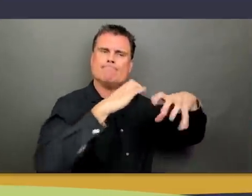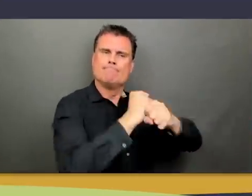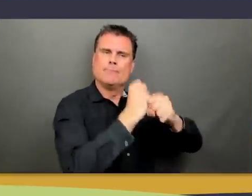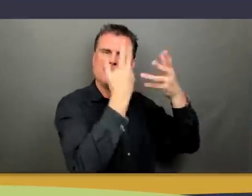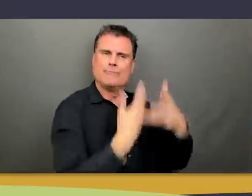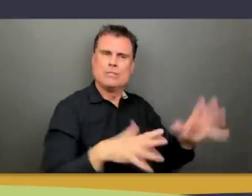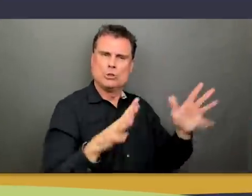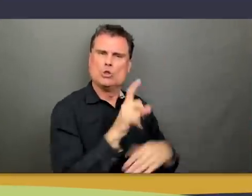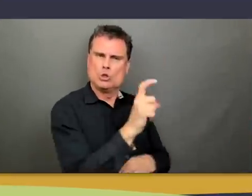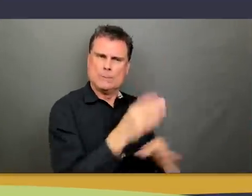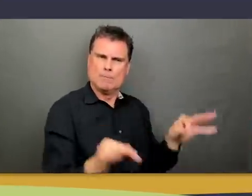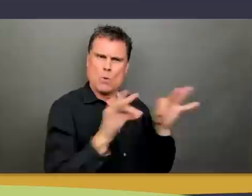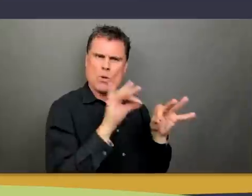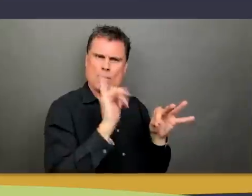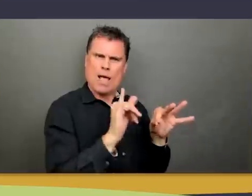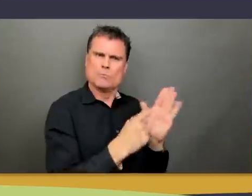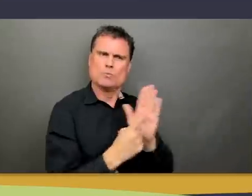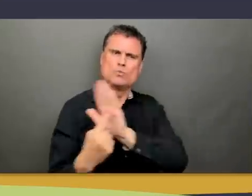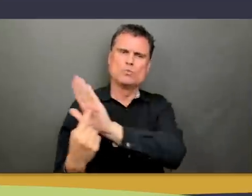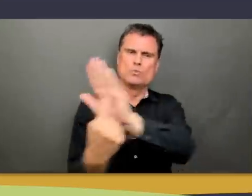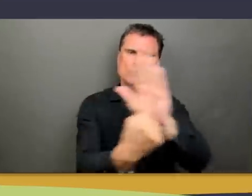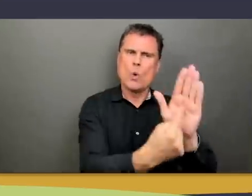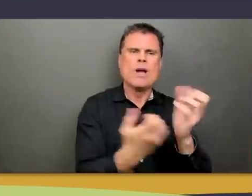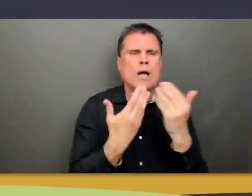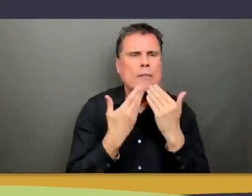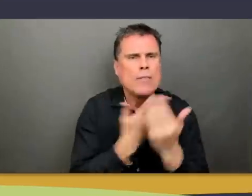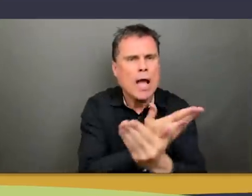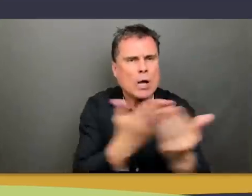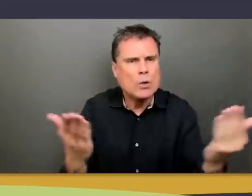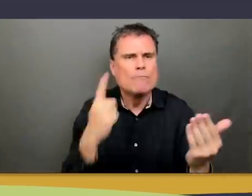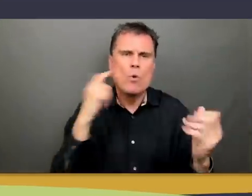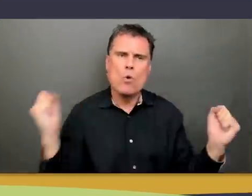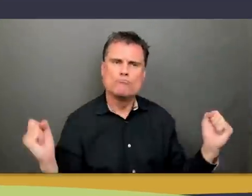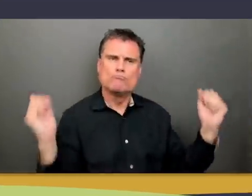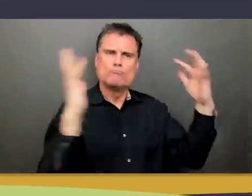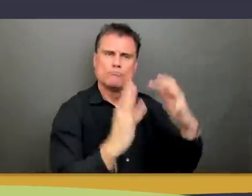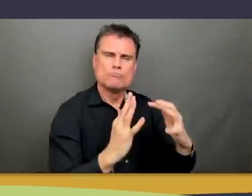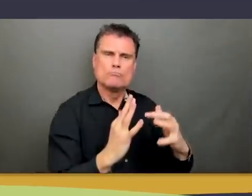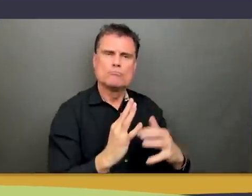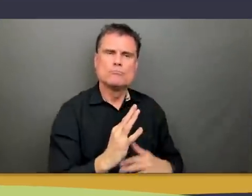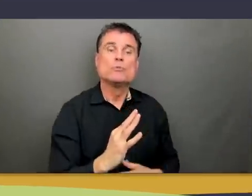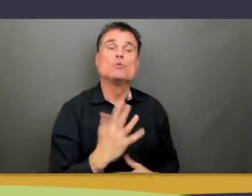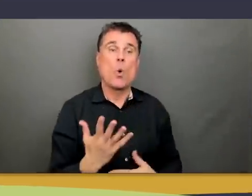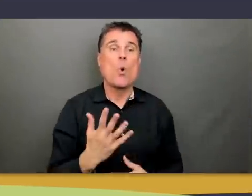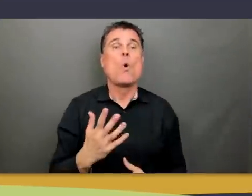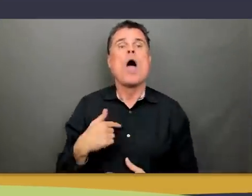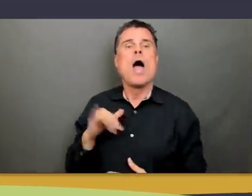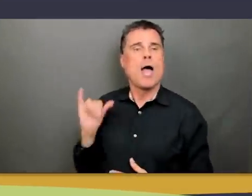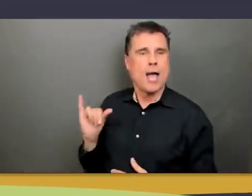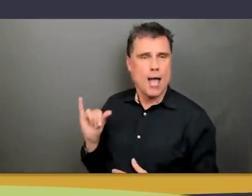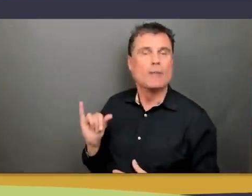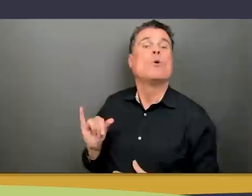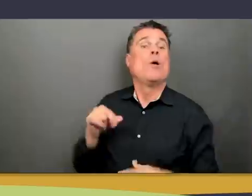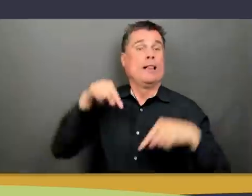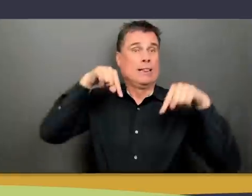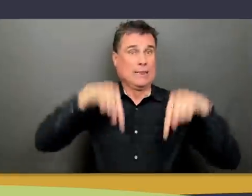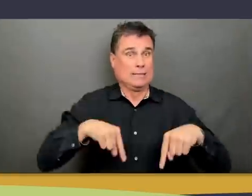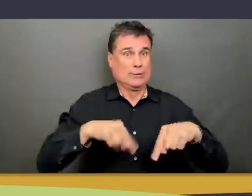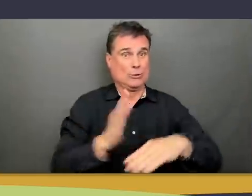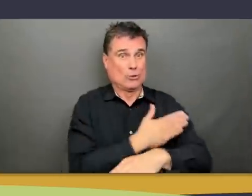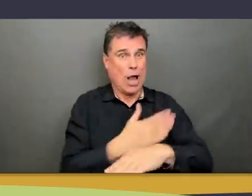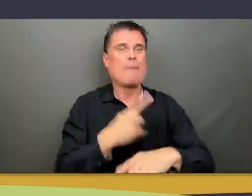time with you and being a witness. So this song is like a journey song to end the day, but also when we hold